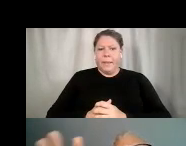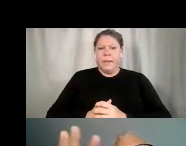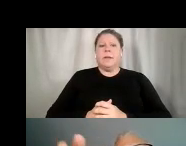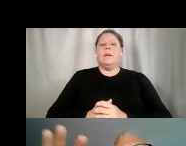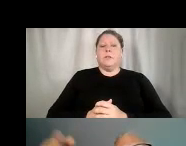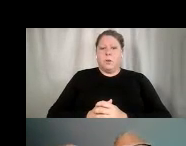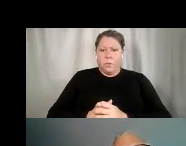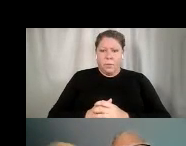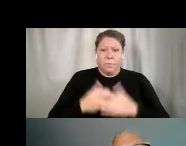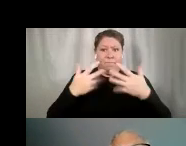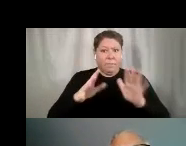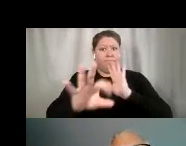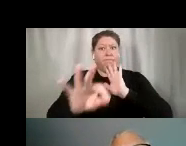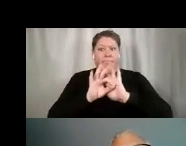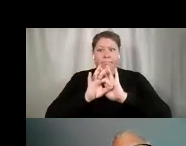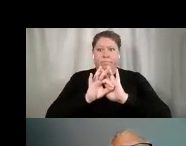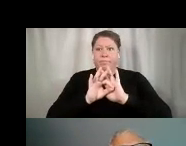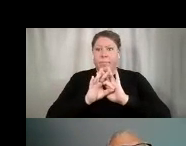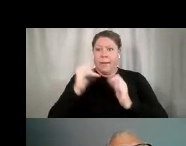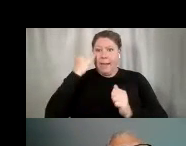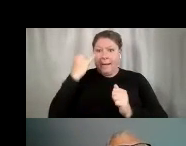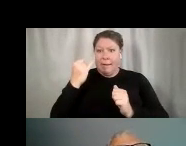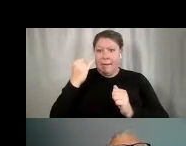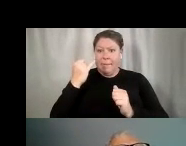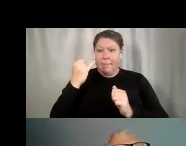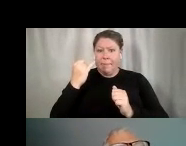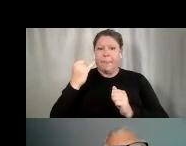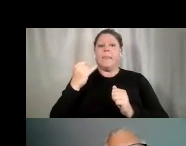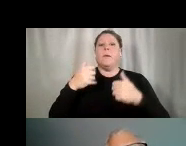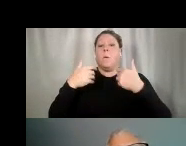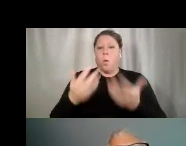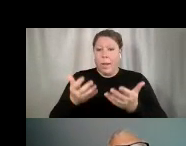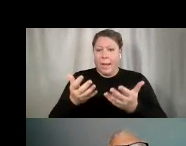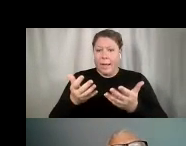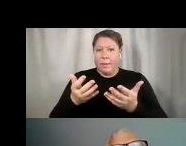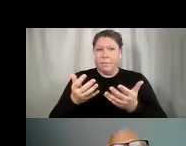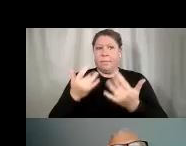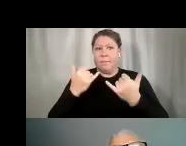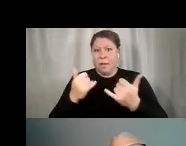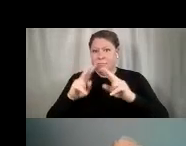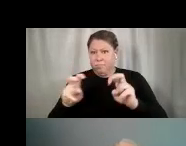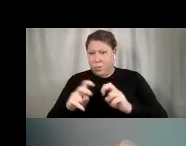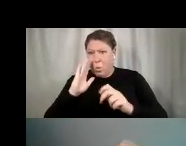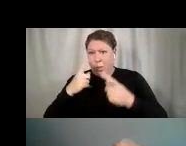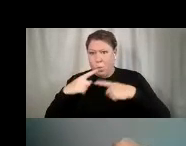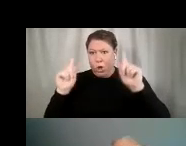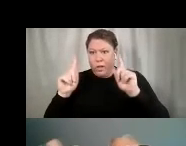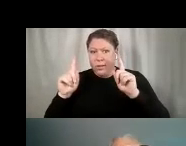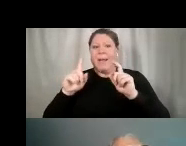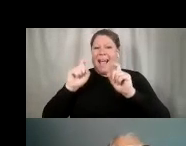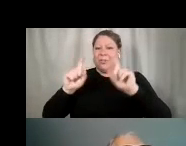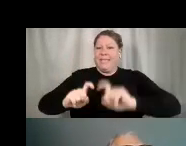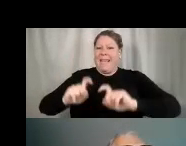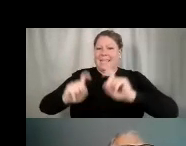Is once we've done that, then we say, okay, is it going to work? We have to be able to test it. So we're going to